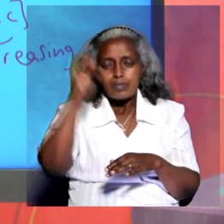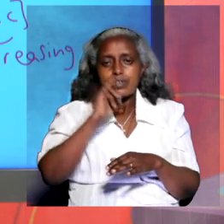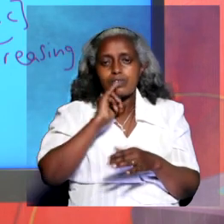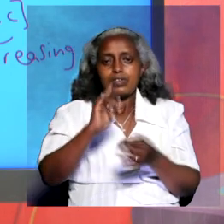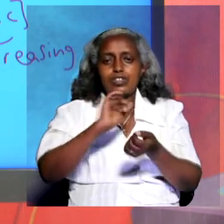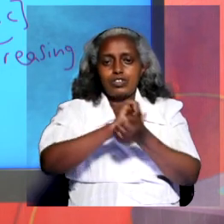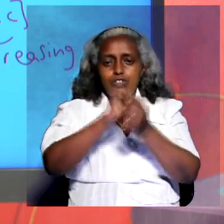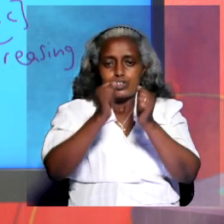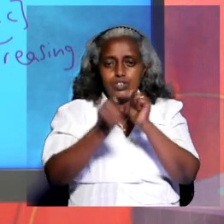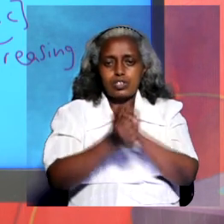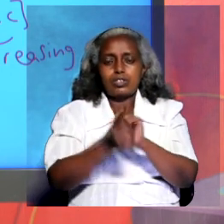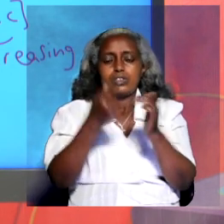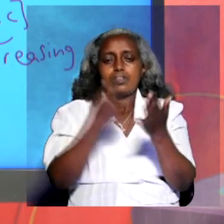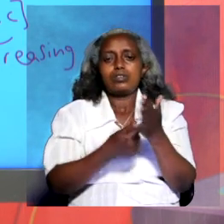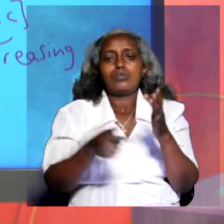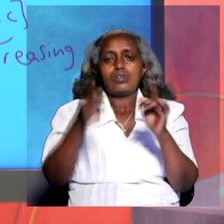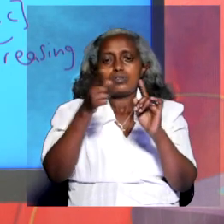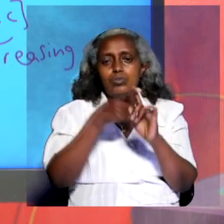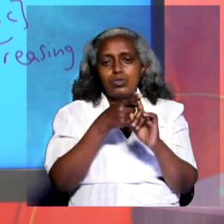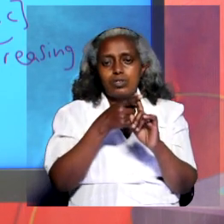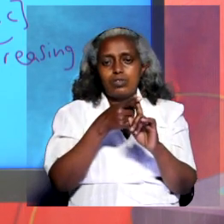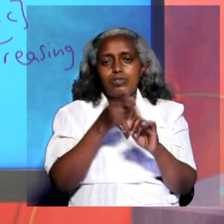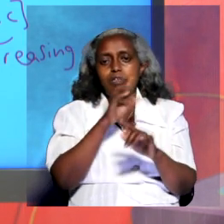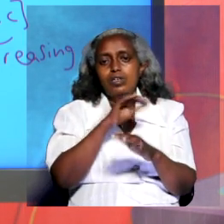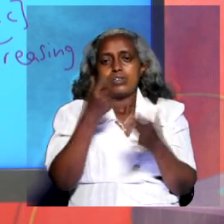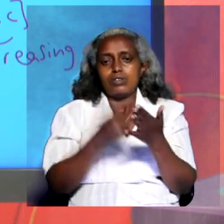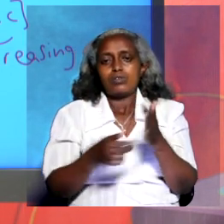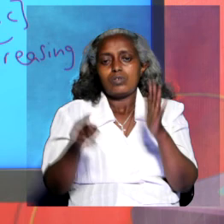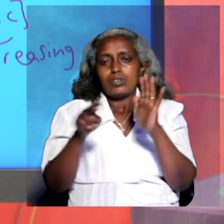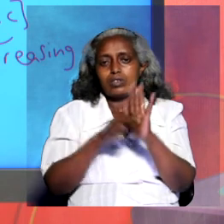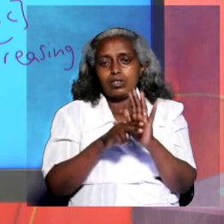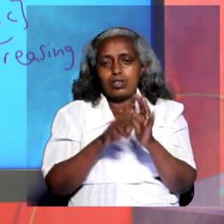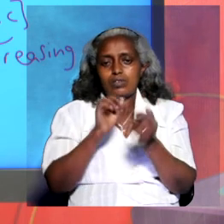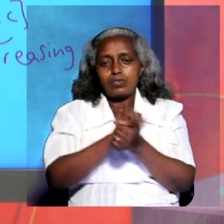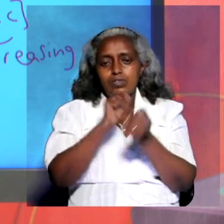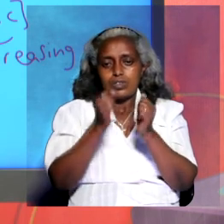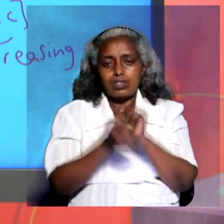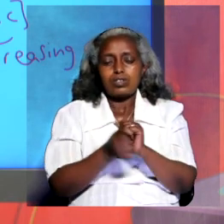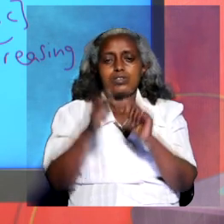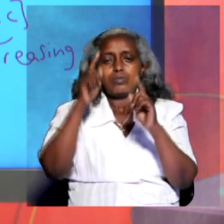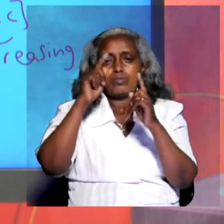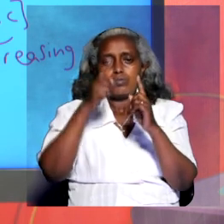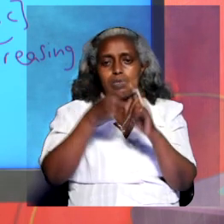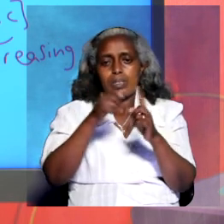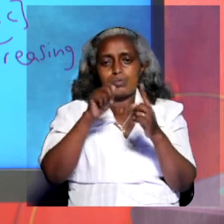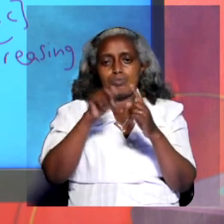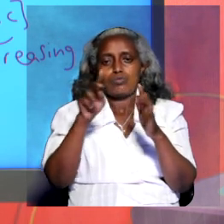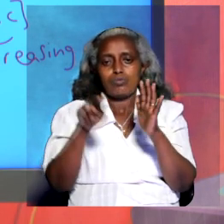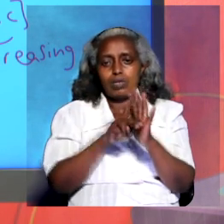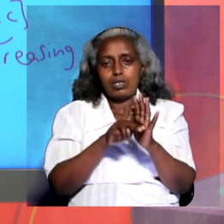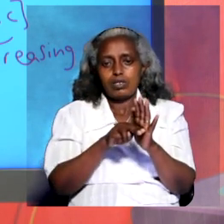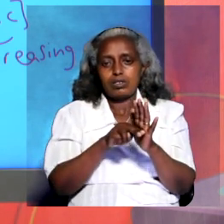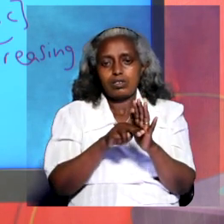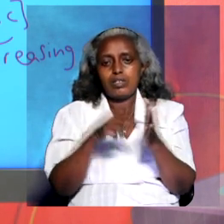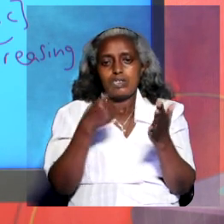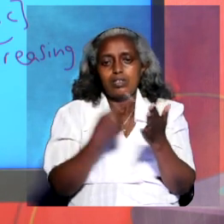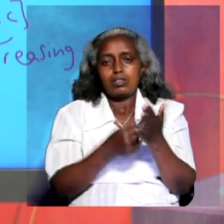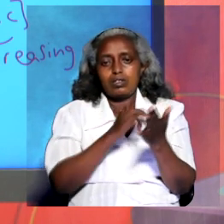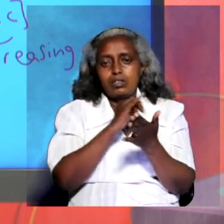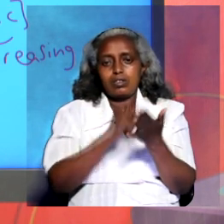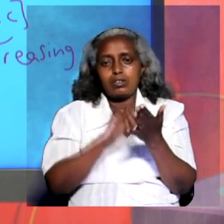is changing. This one is positive and this one is negative. It's changing from plus to minus. Plus to like this. It